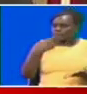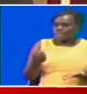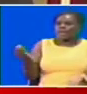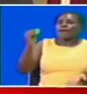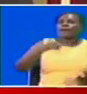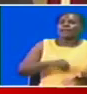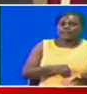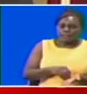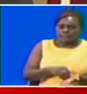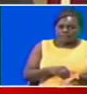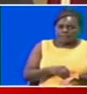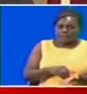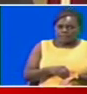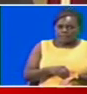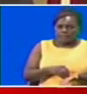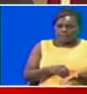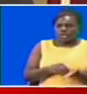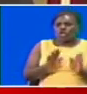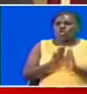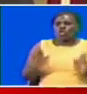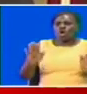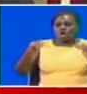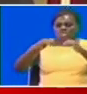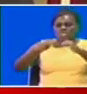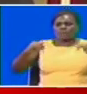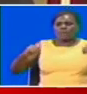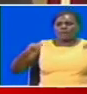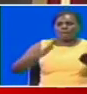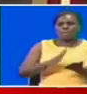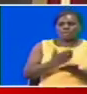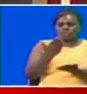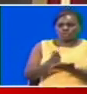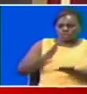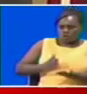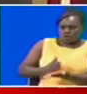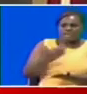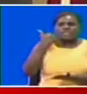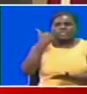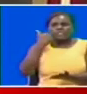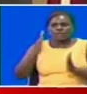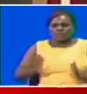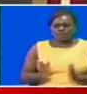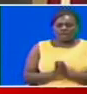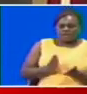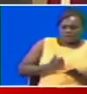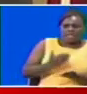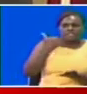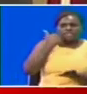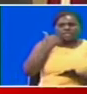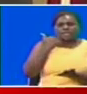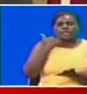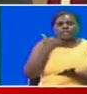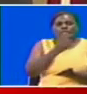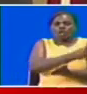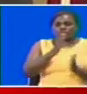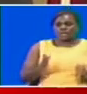at the end, there cannot be a separation between the rights of patients and the rights of doctors. But today we